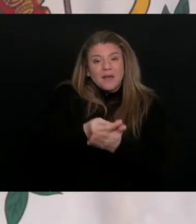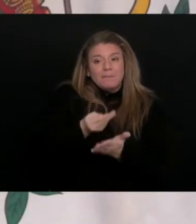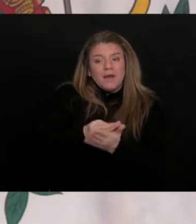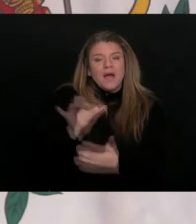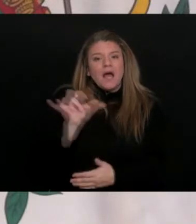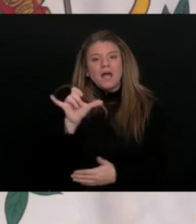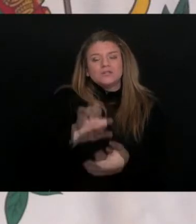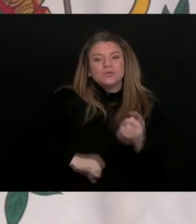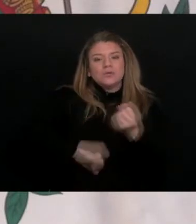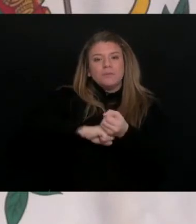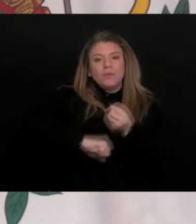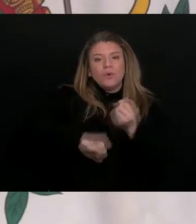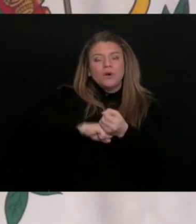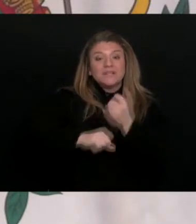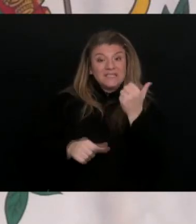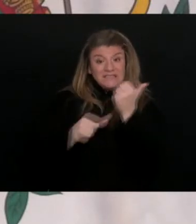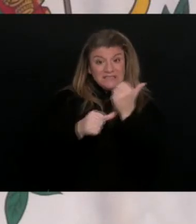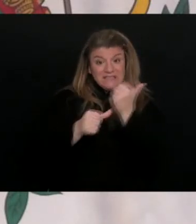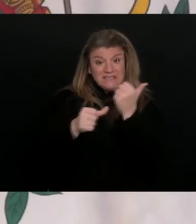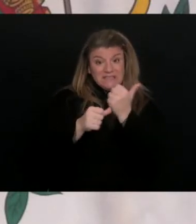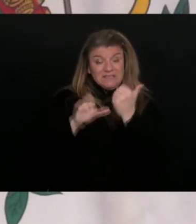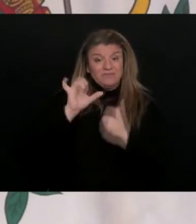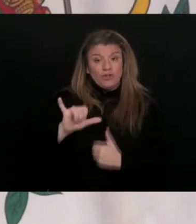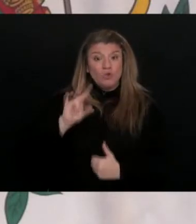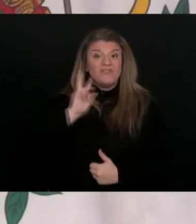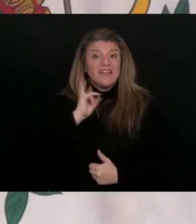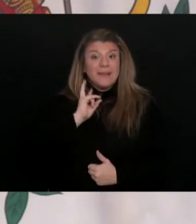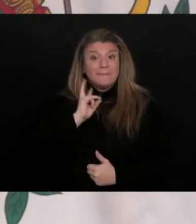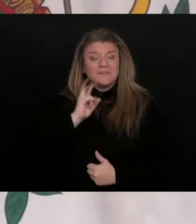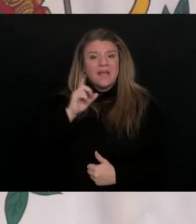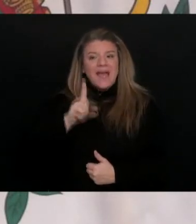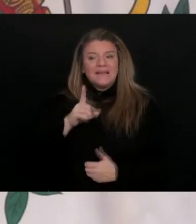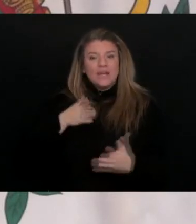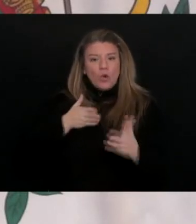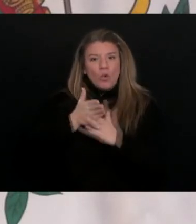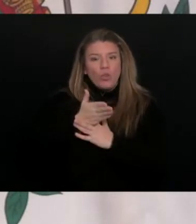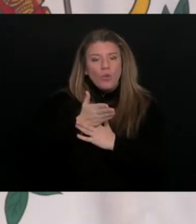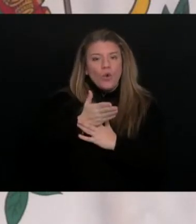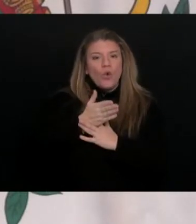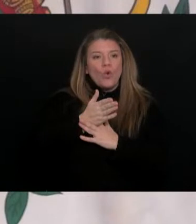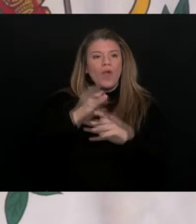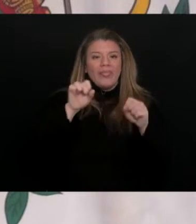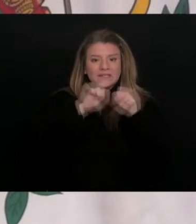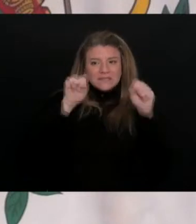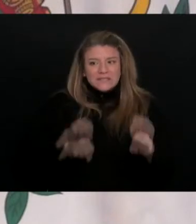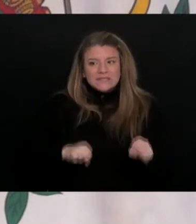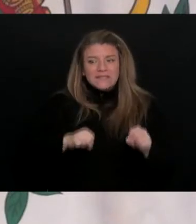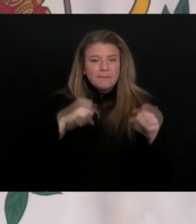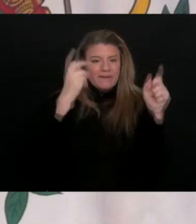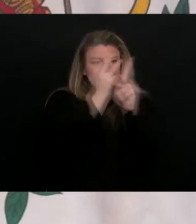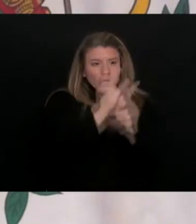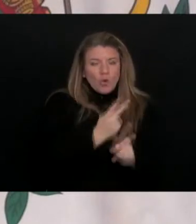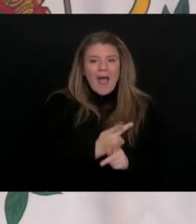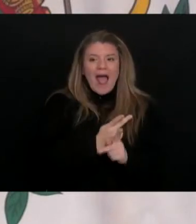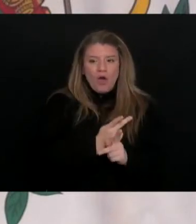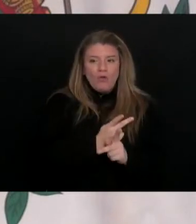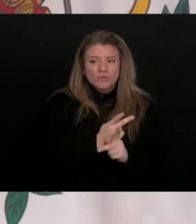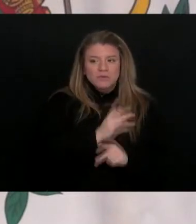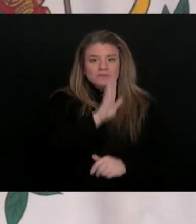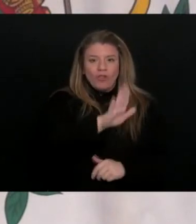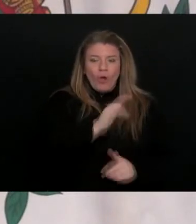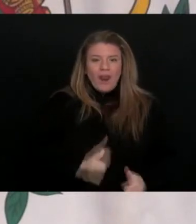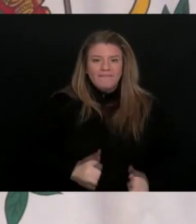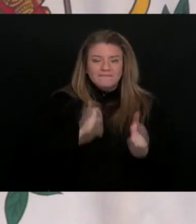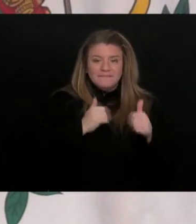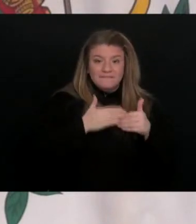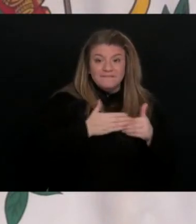support assistance to victims as they move through the criminal justice system. There is so much